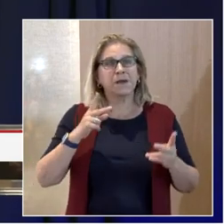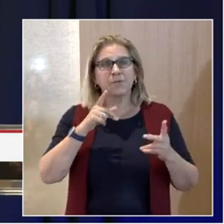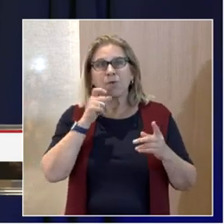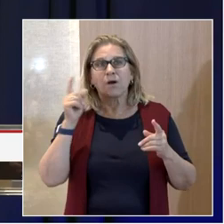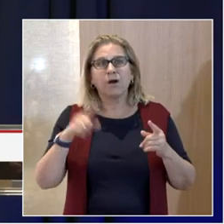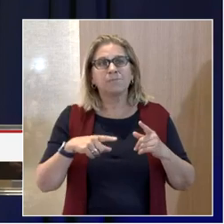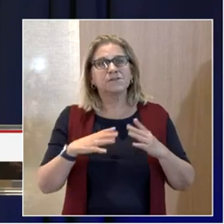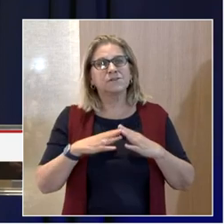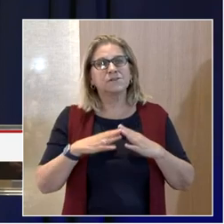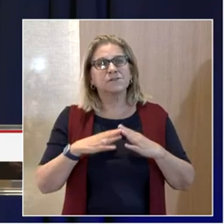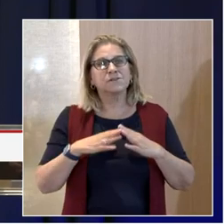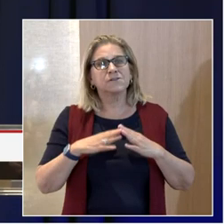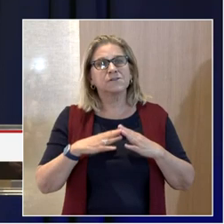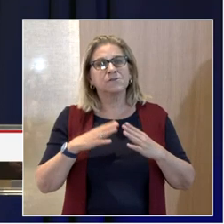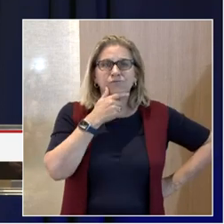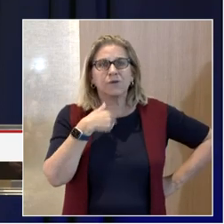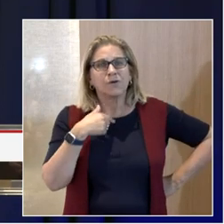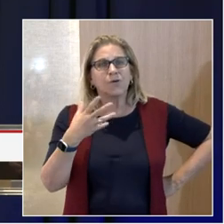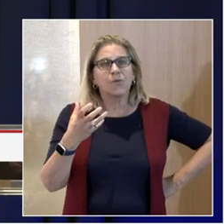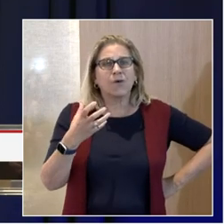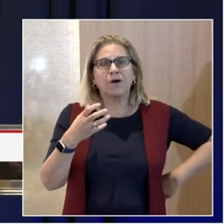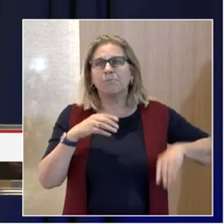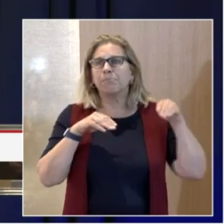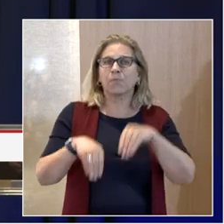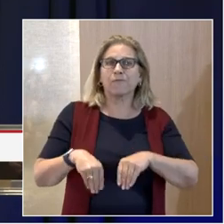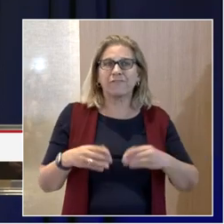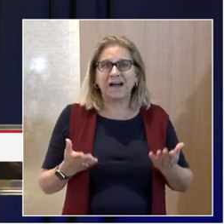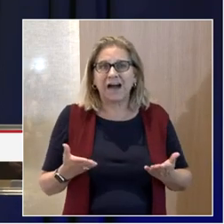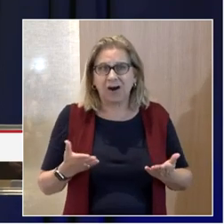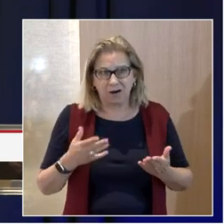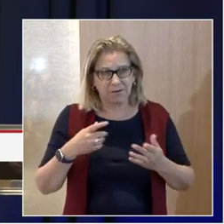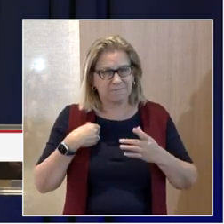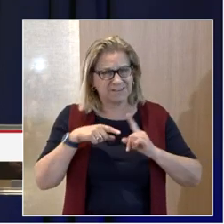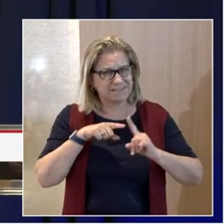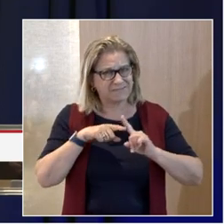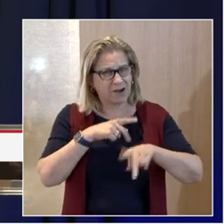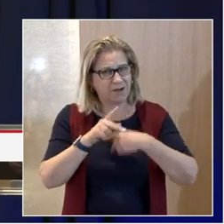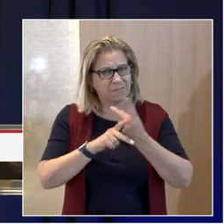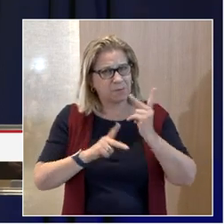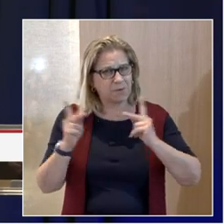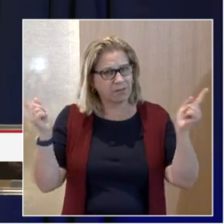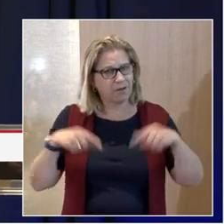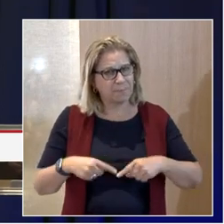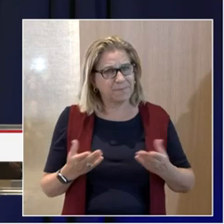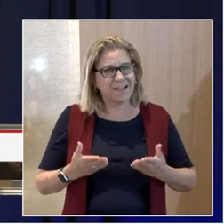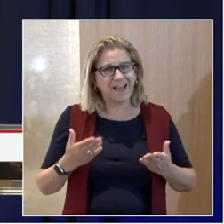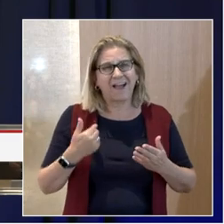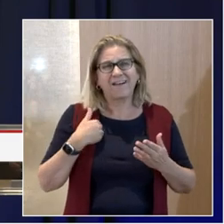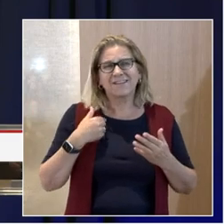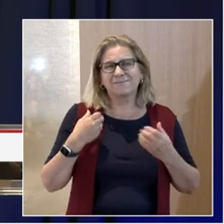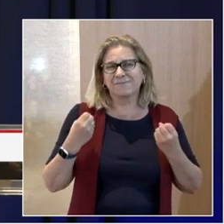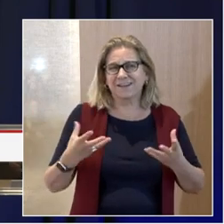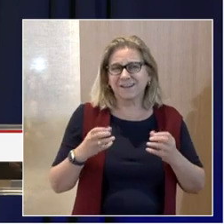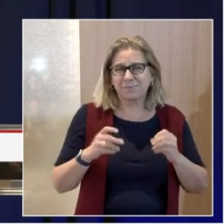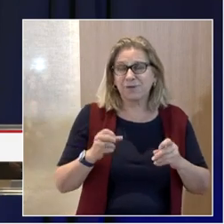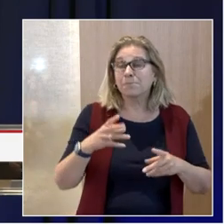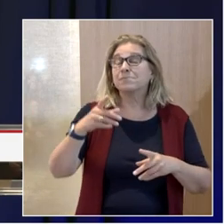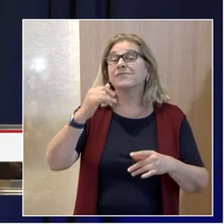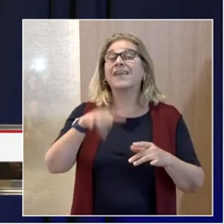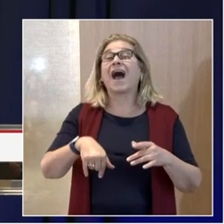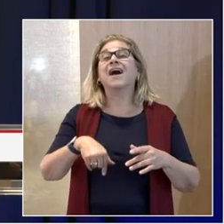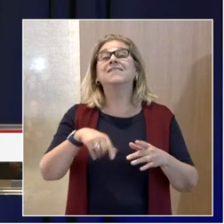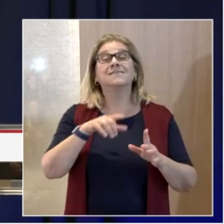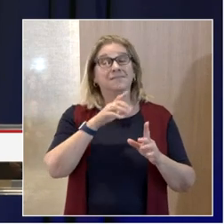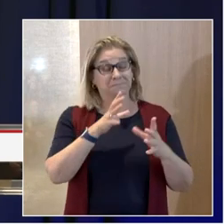there. We have a lot of opportunity here and we have a lot of need. Jaren talked about some of the vacant square